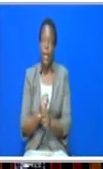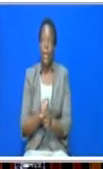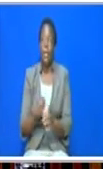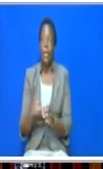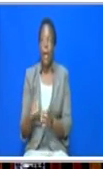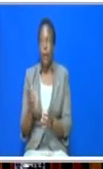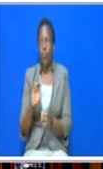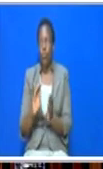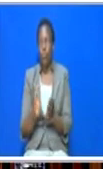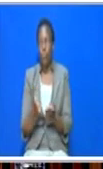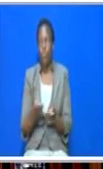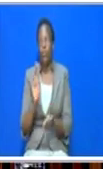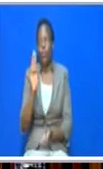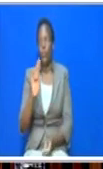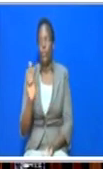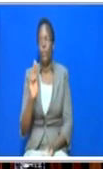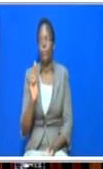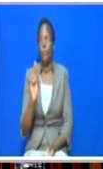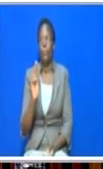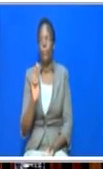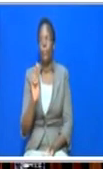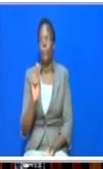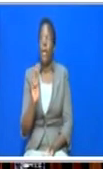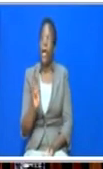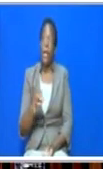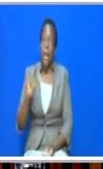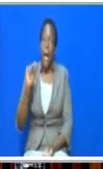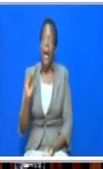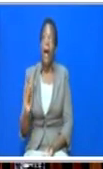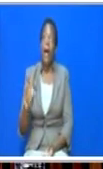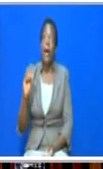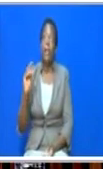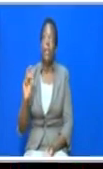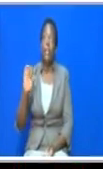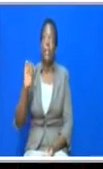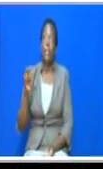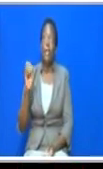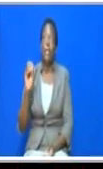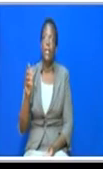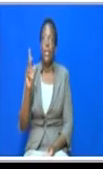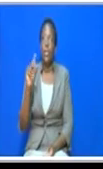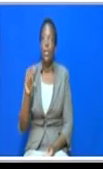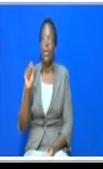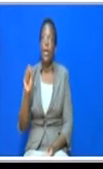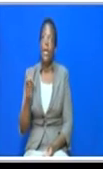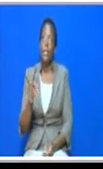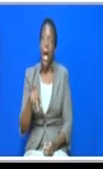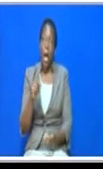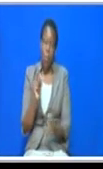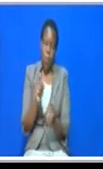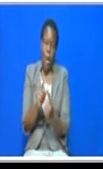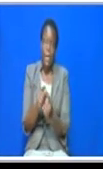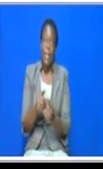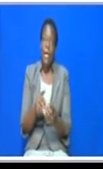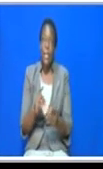ourselves what an adjective is. And an adjective is a word that describes a noun or pronoun.